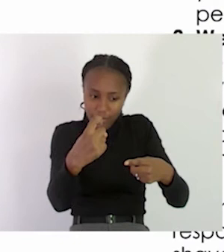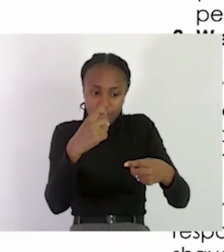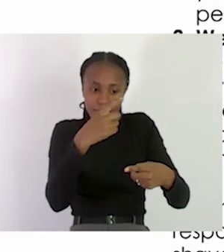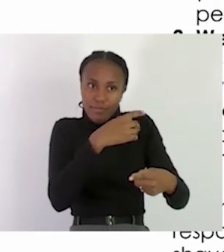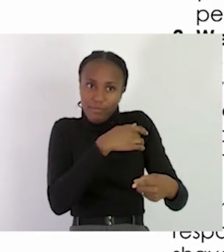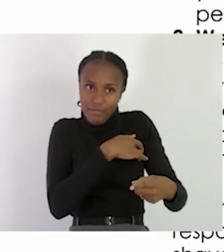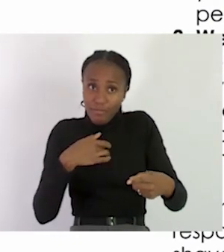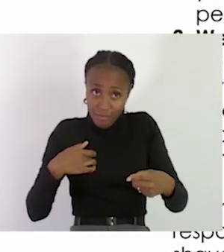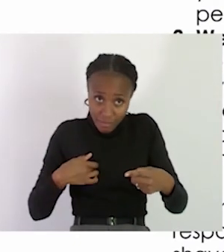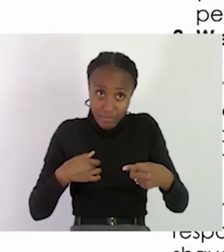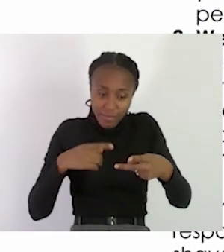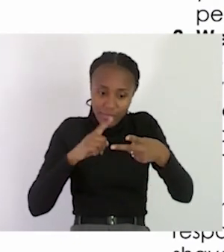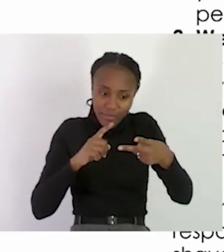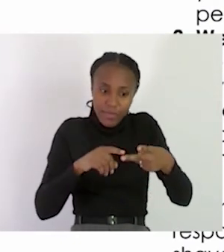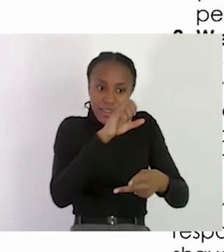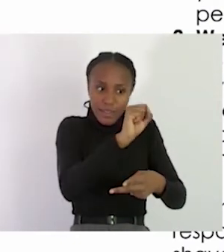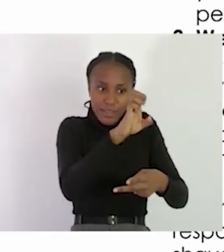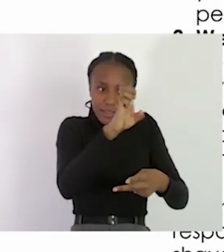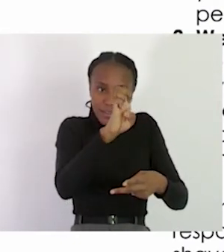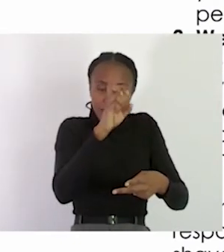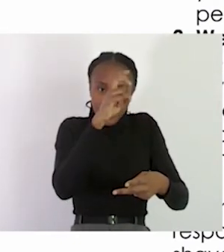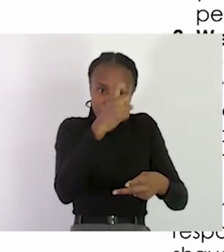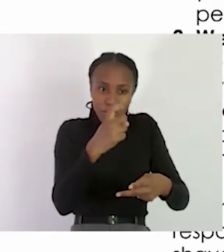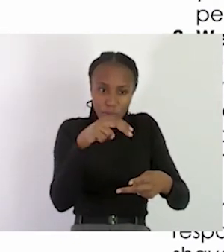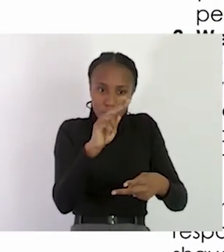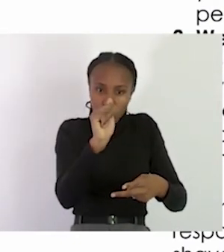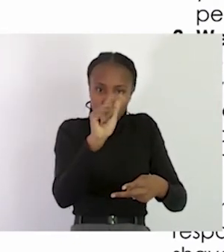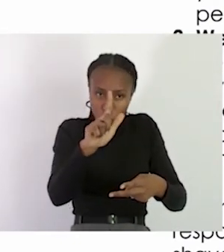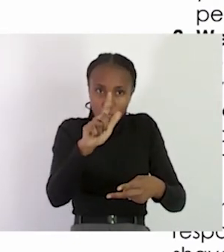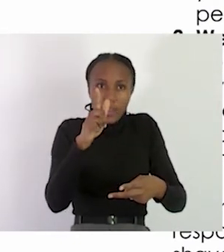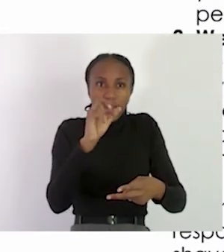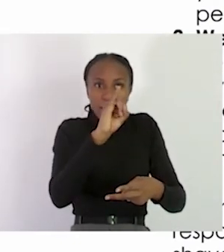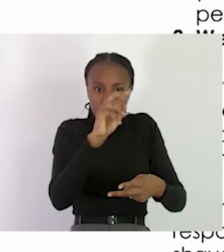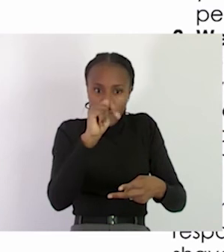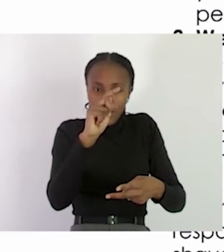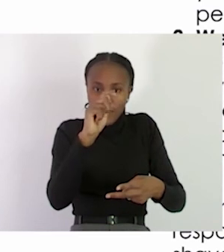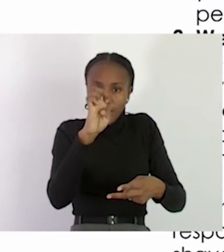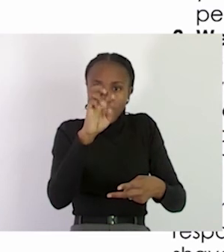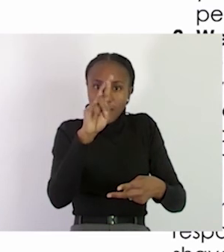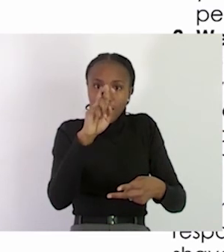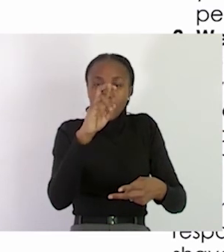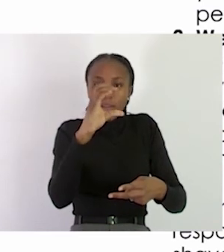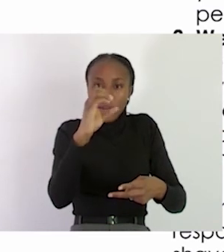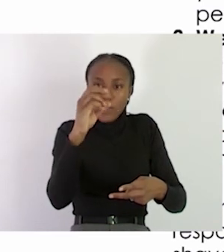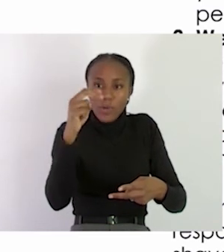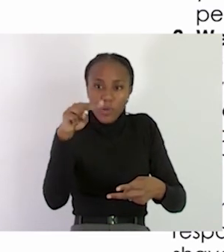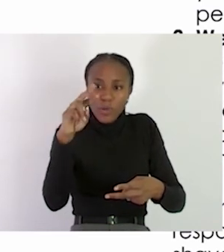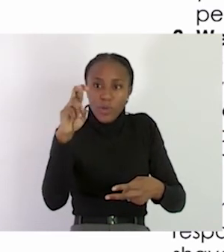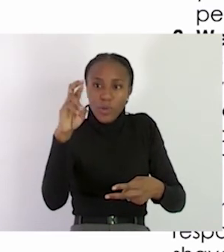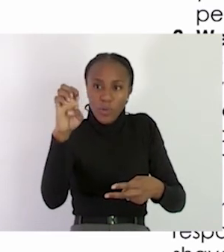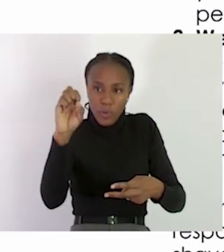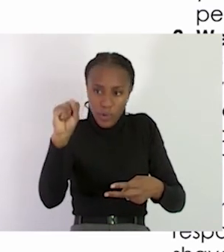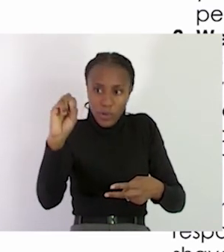intercourse. People usually get confused between those two terms. Sex simply means your gender. When you